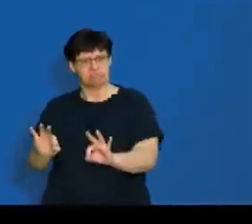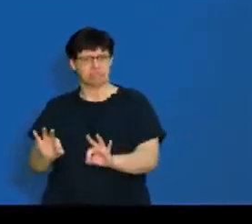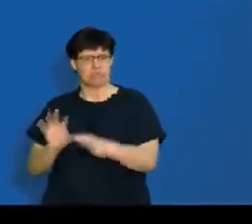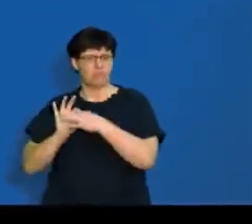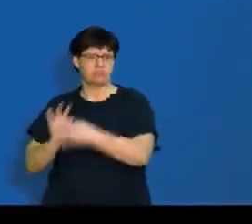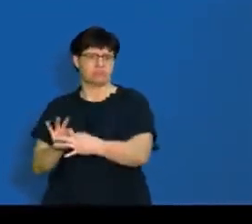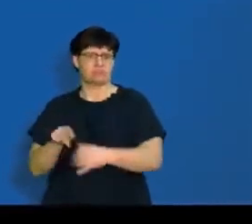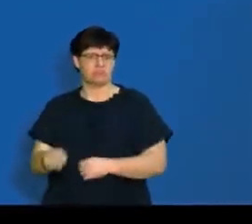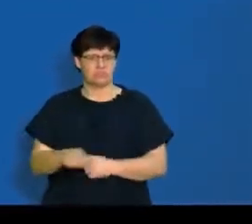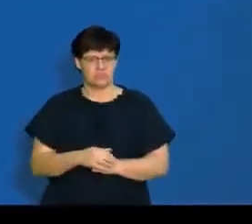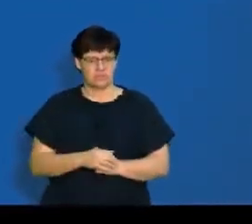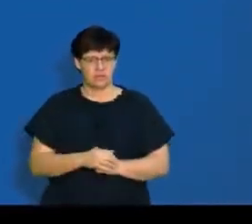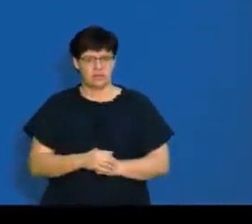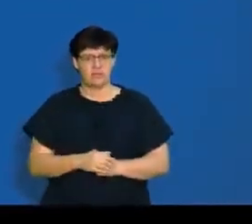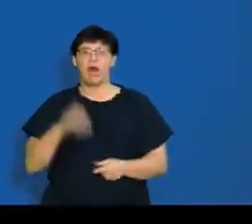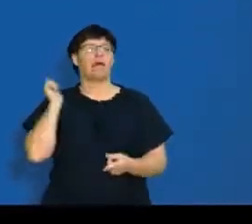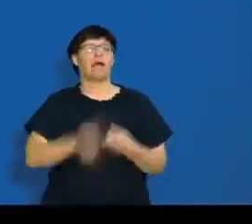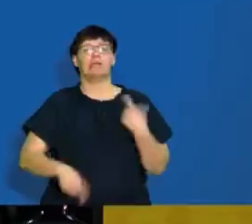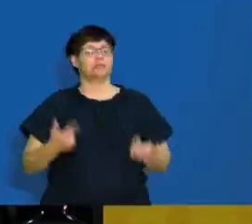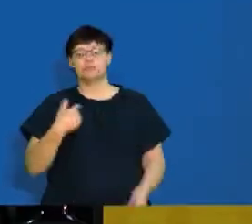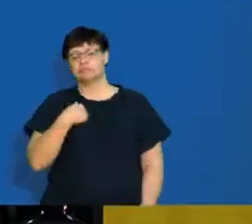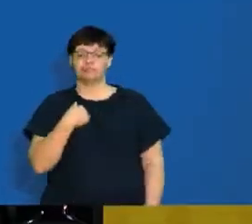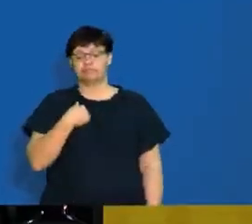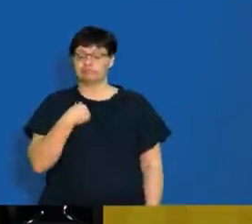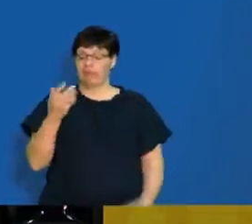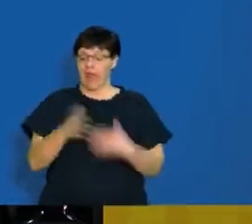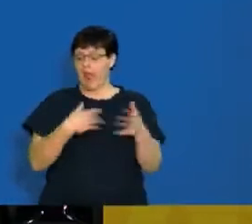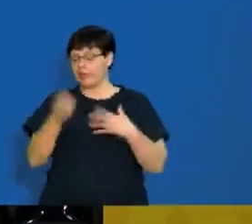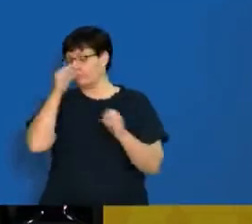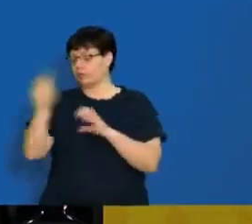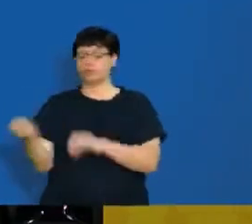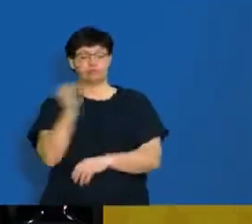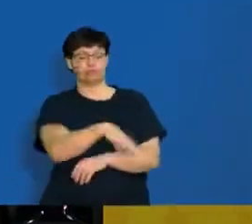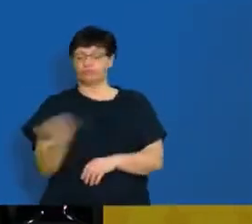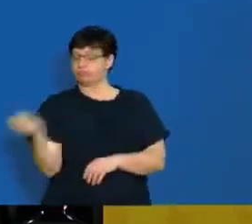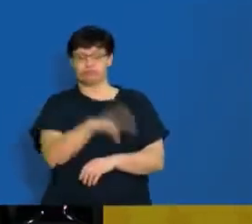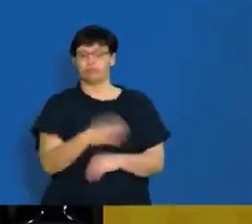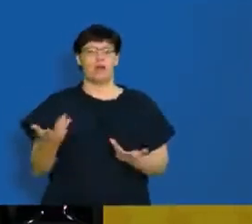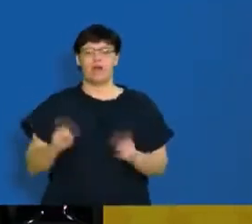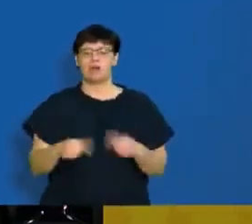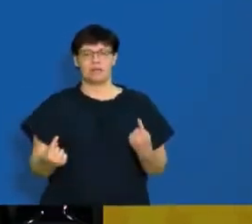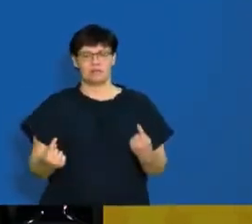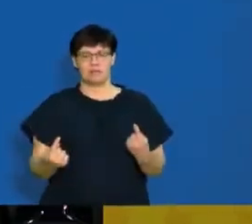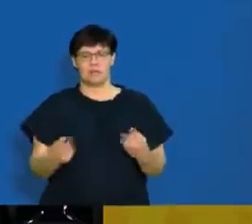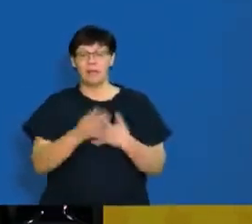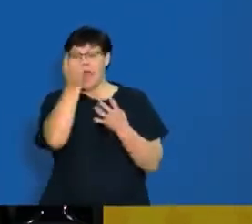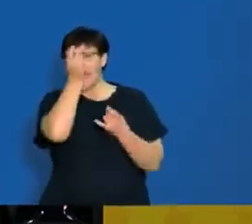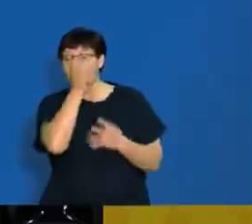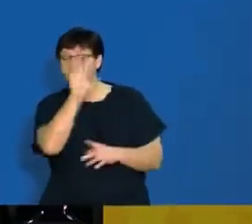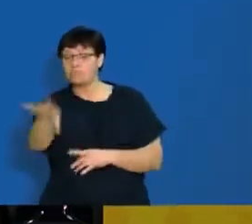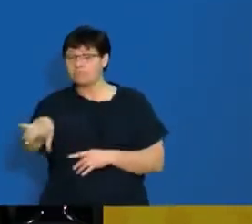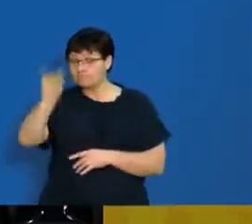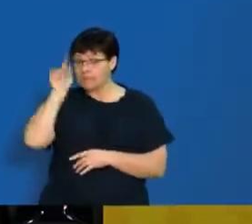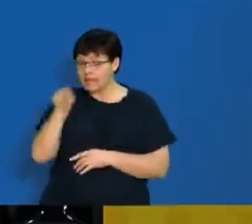before, you can't just randomly select information. You have to make sure that the information that you